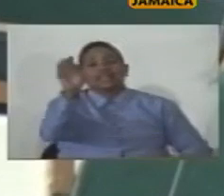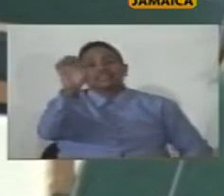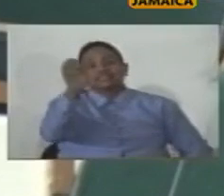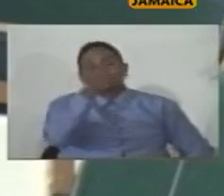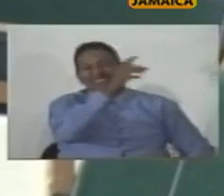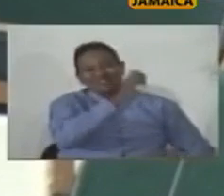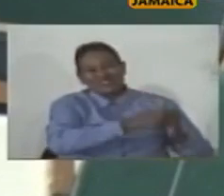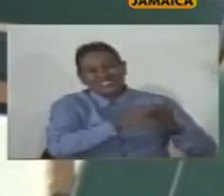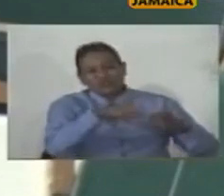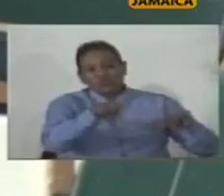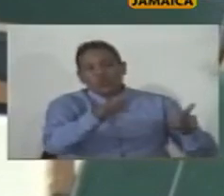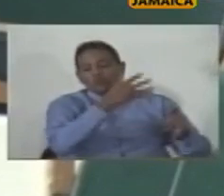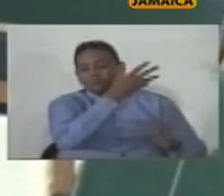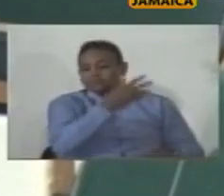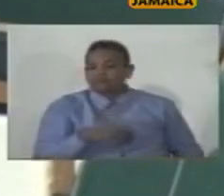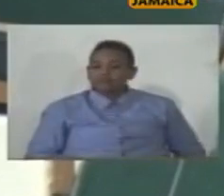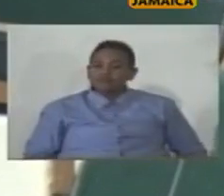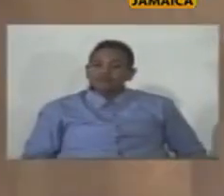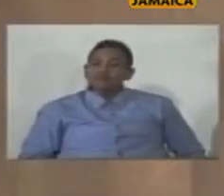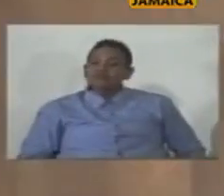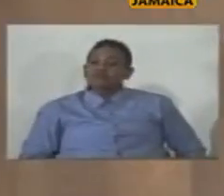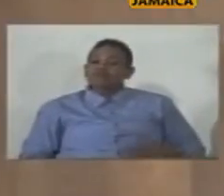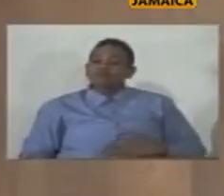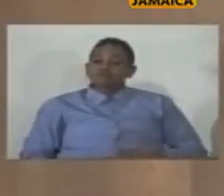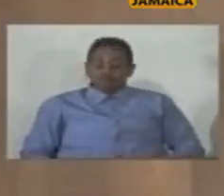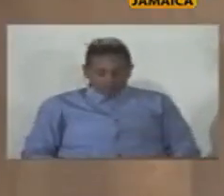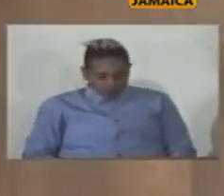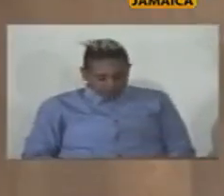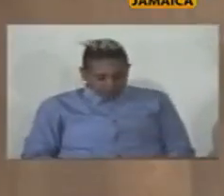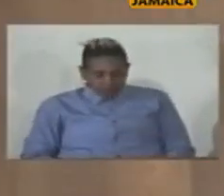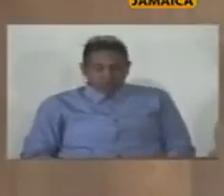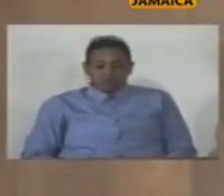Mr. Speaker, how does one justify